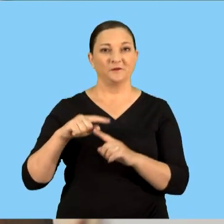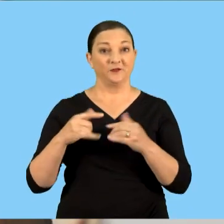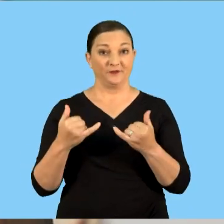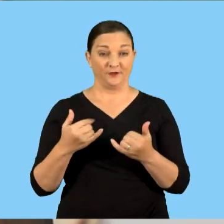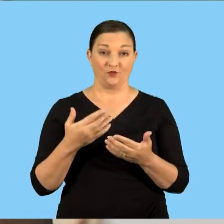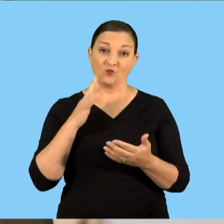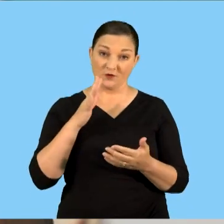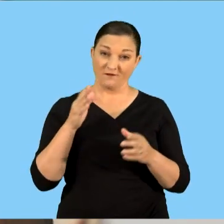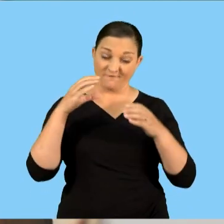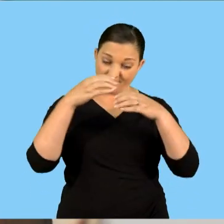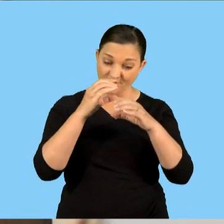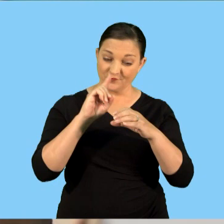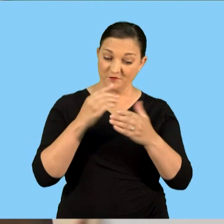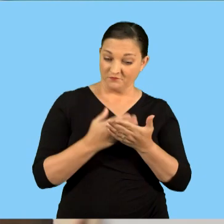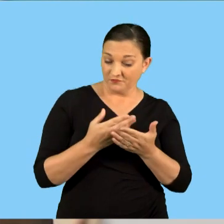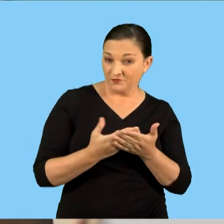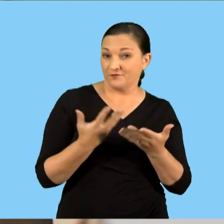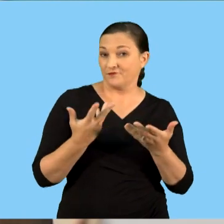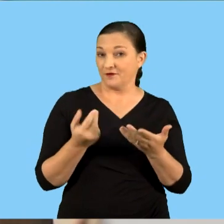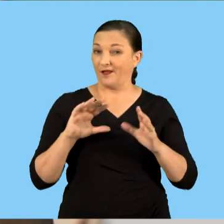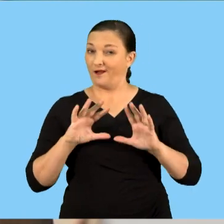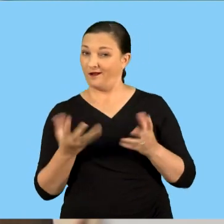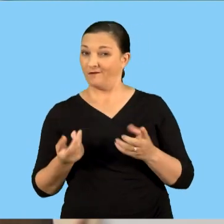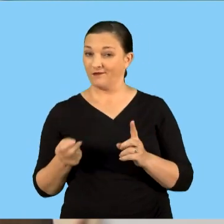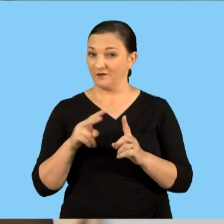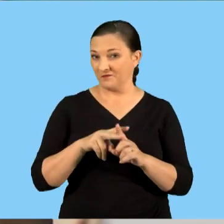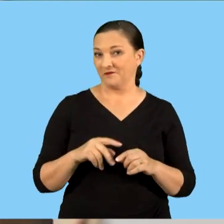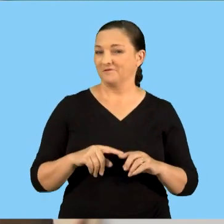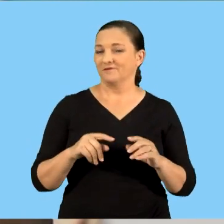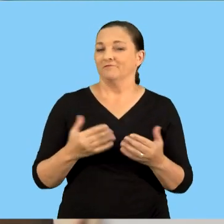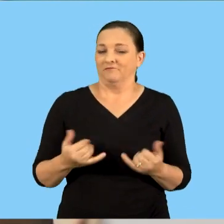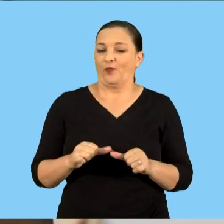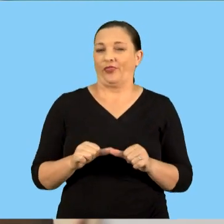practice and application questions. Let's go on with our lesson.